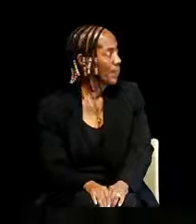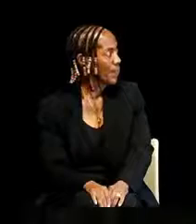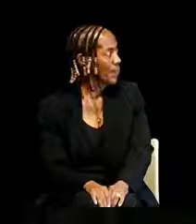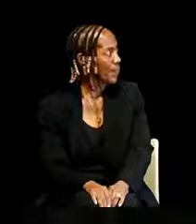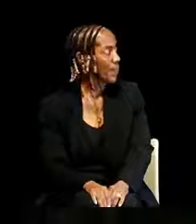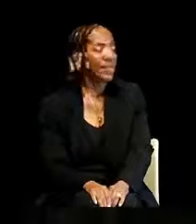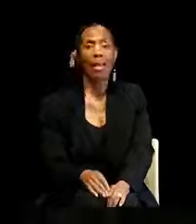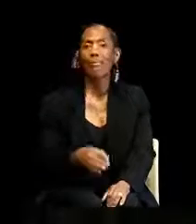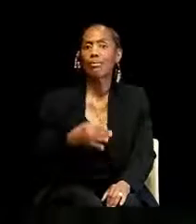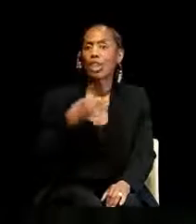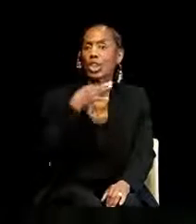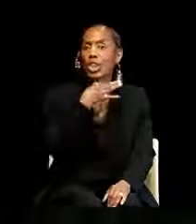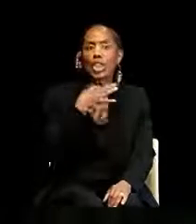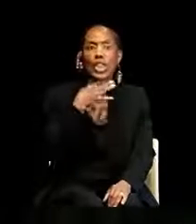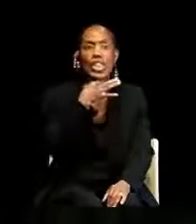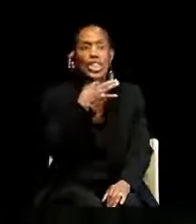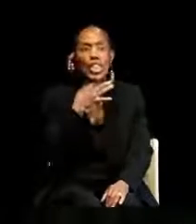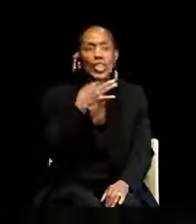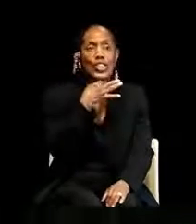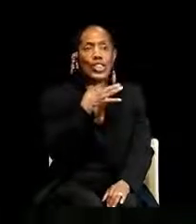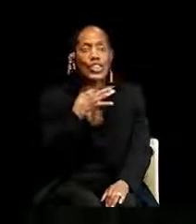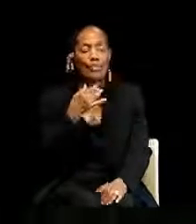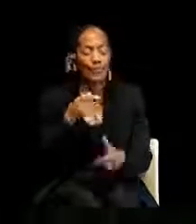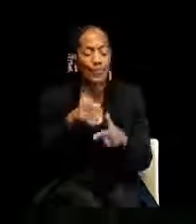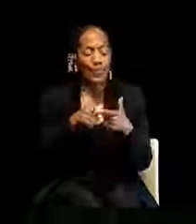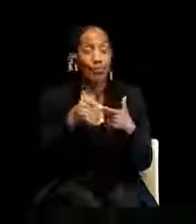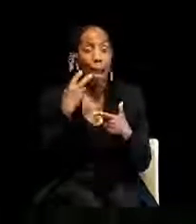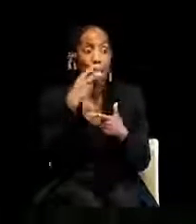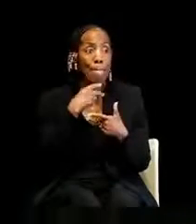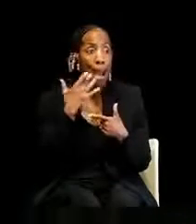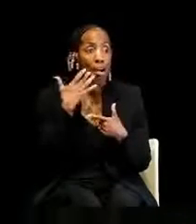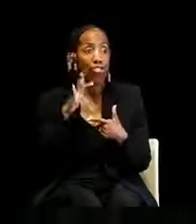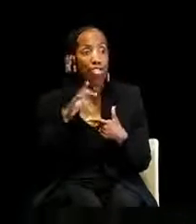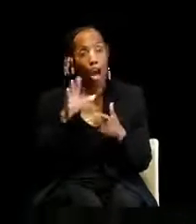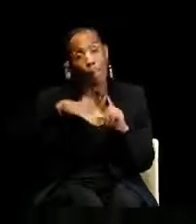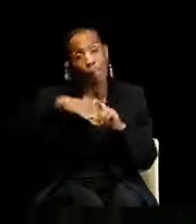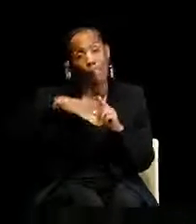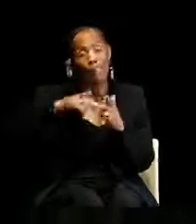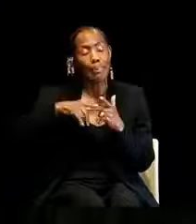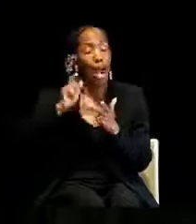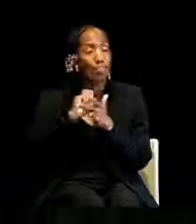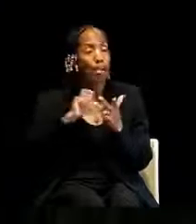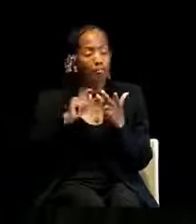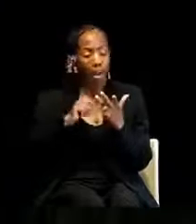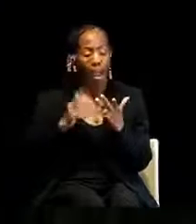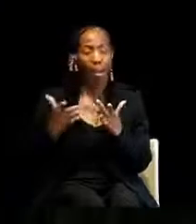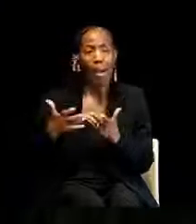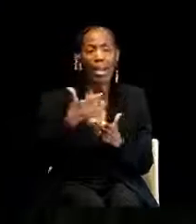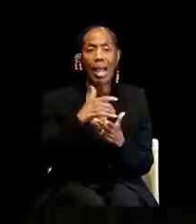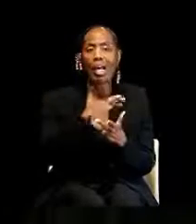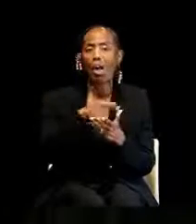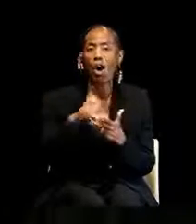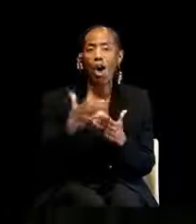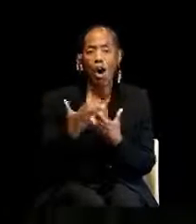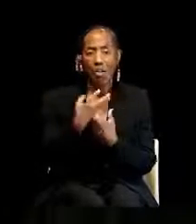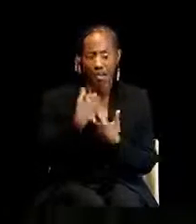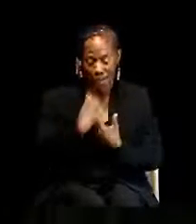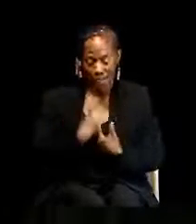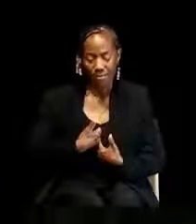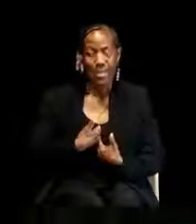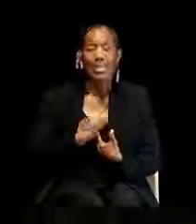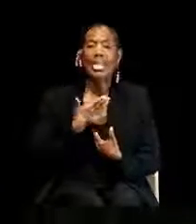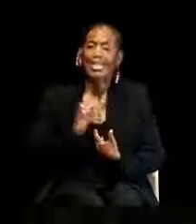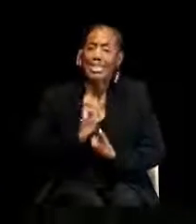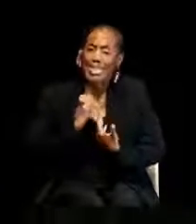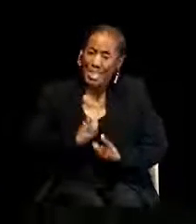And so my curiosity, my sharp mouth, my writing, my collecting are all parts of my